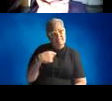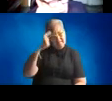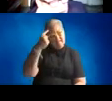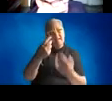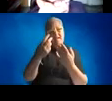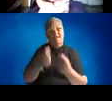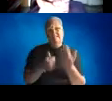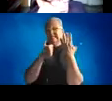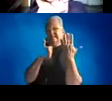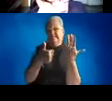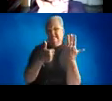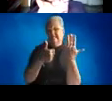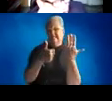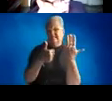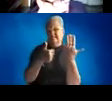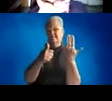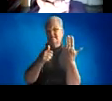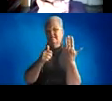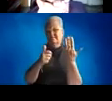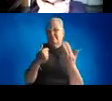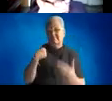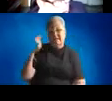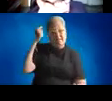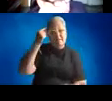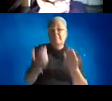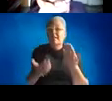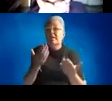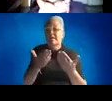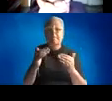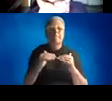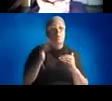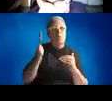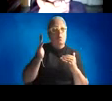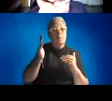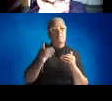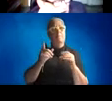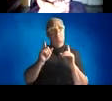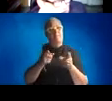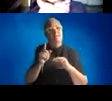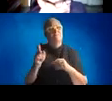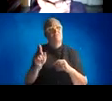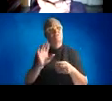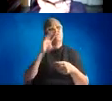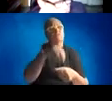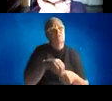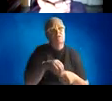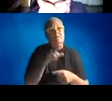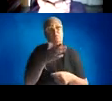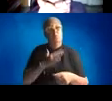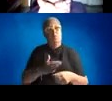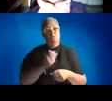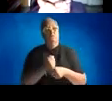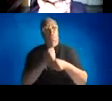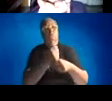government, but there are probably far more people who should be in the Parliament to be, if we're going to have a representative group of